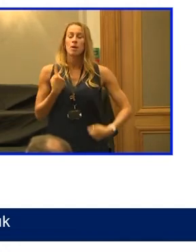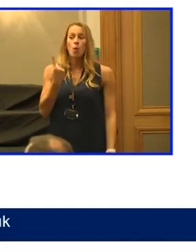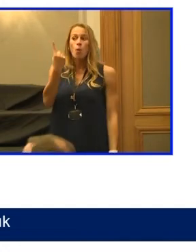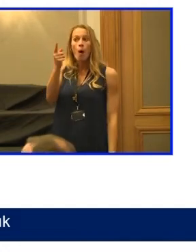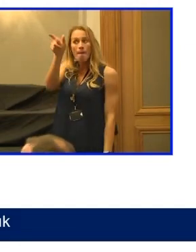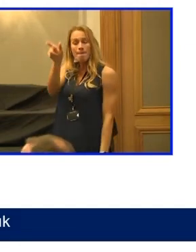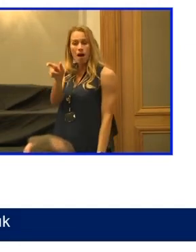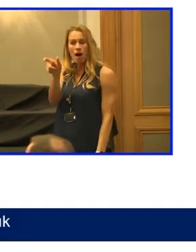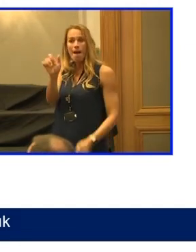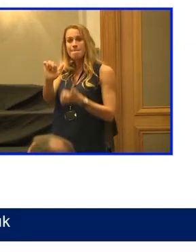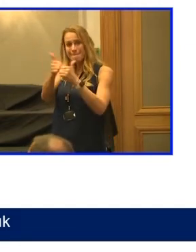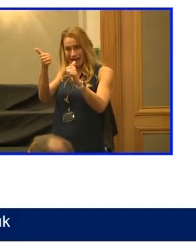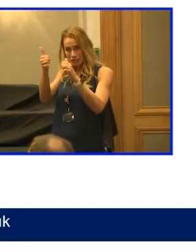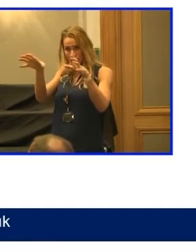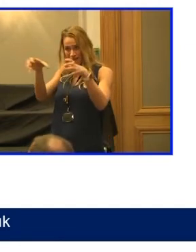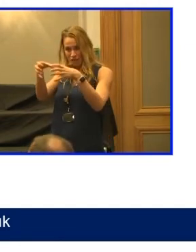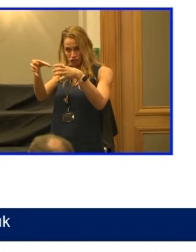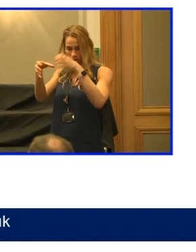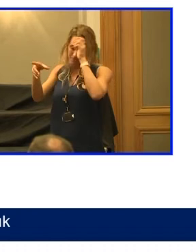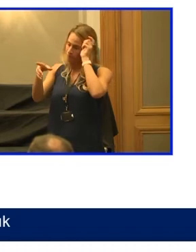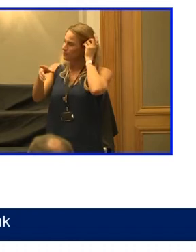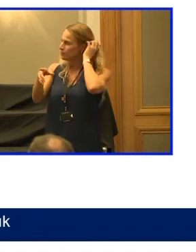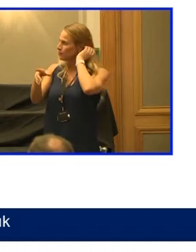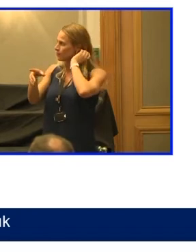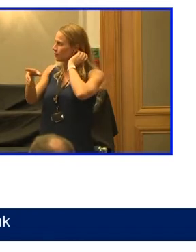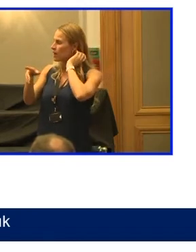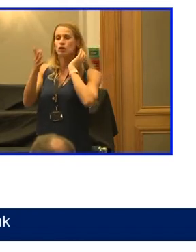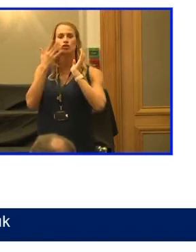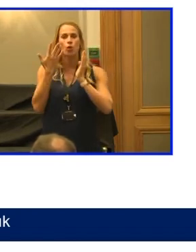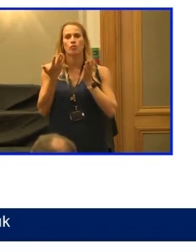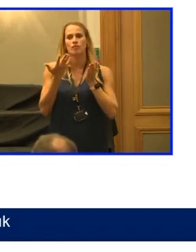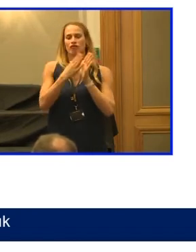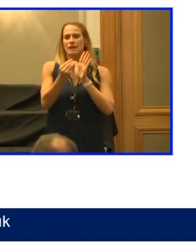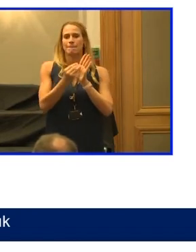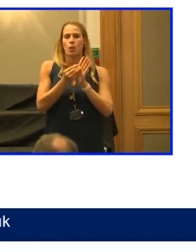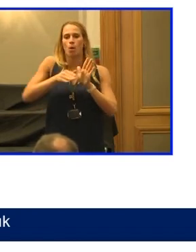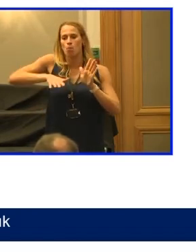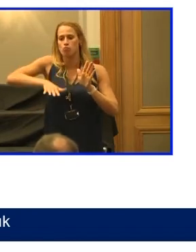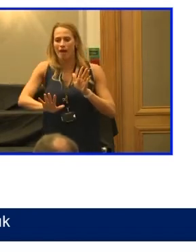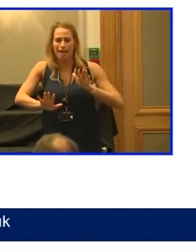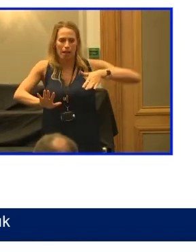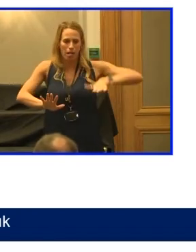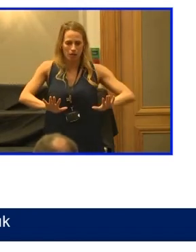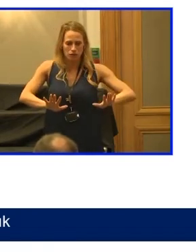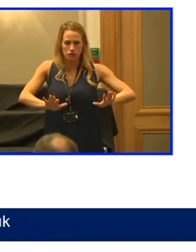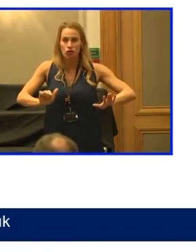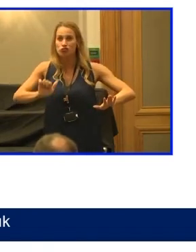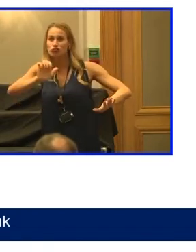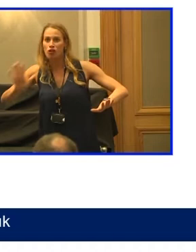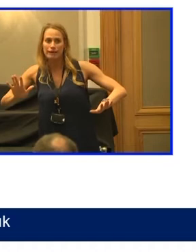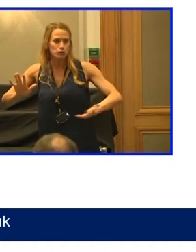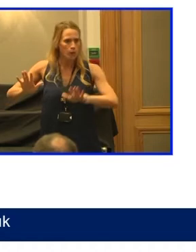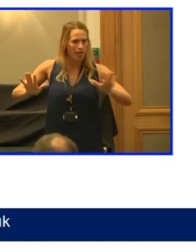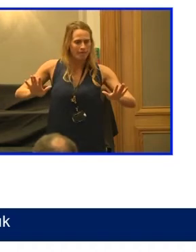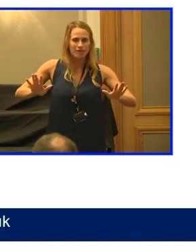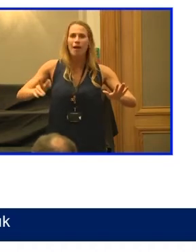it's brake, and sorry, it's accelerate, brake, and clutch, right to left. Then you get in another manufacturer's car, it's accelerate